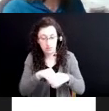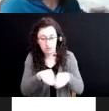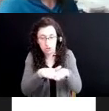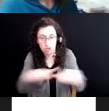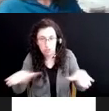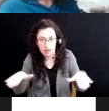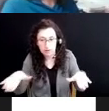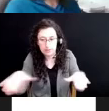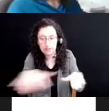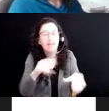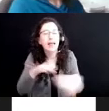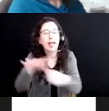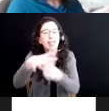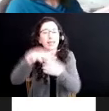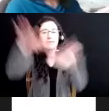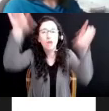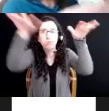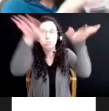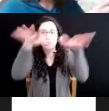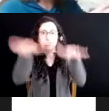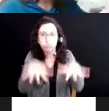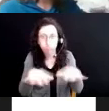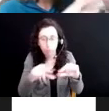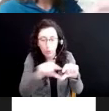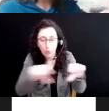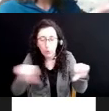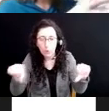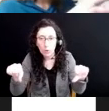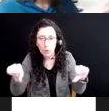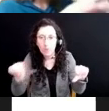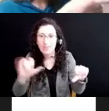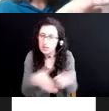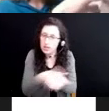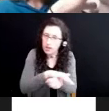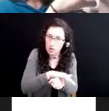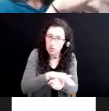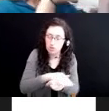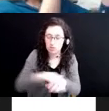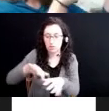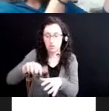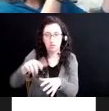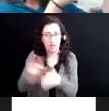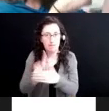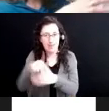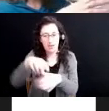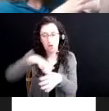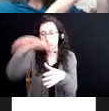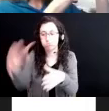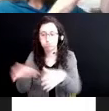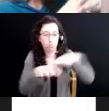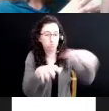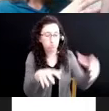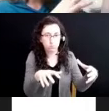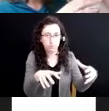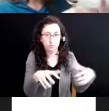cover, and the shrub layer is cover. The young trees are cover, the